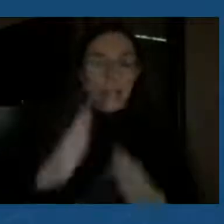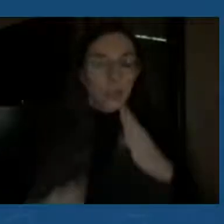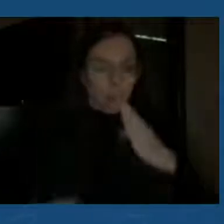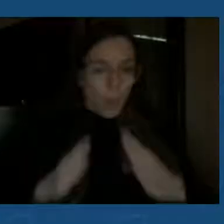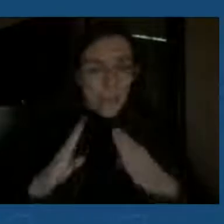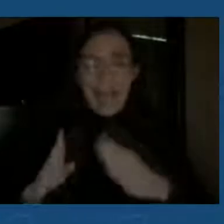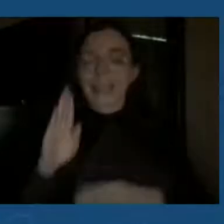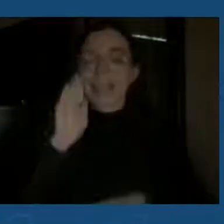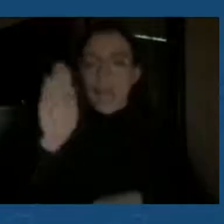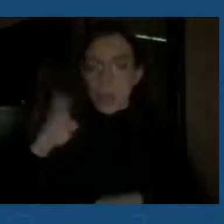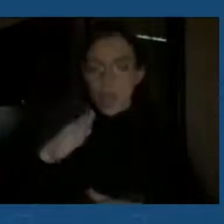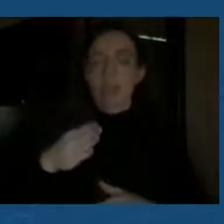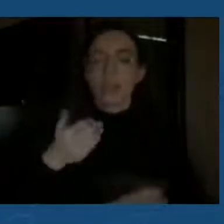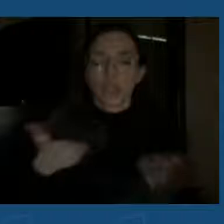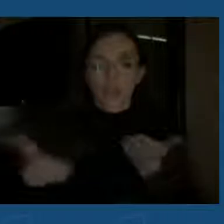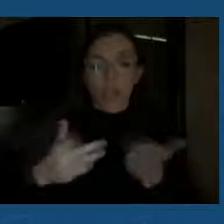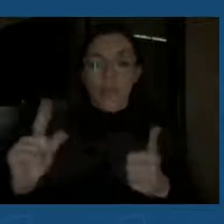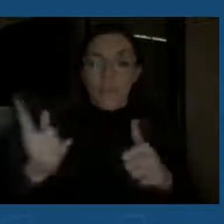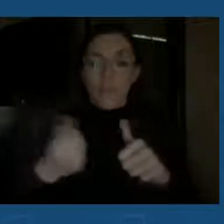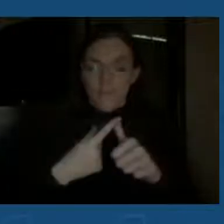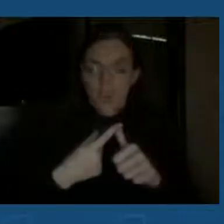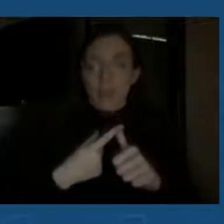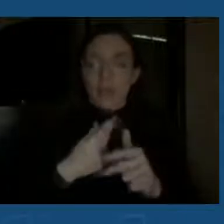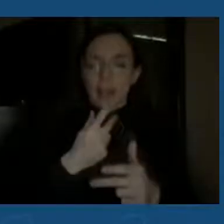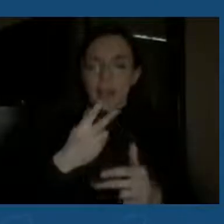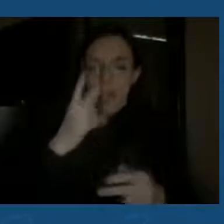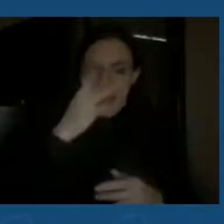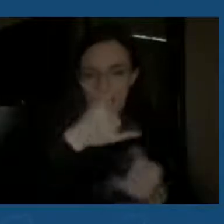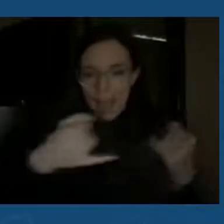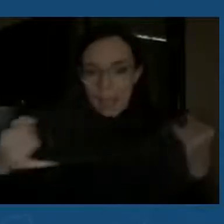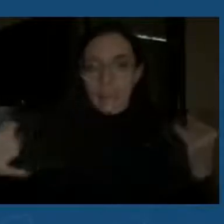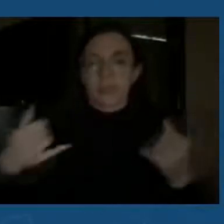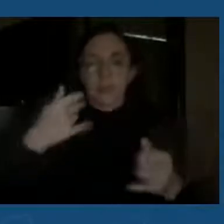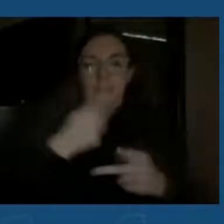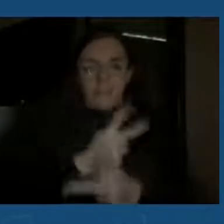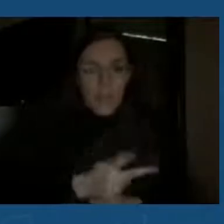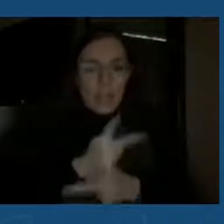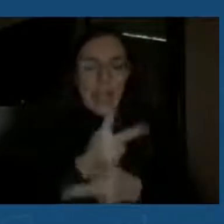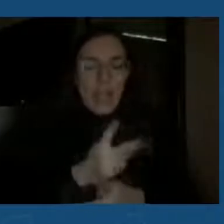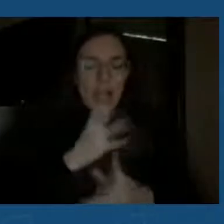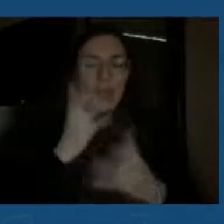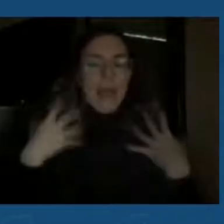workers. We have our first patient in our hospital at